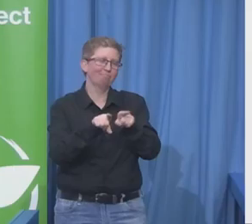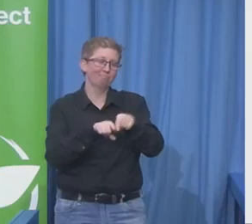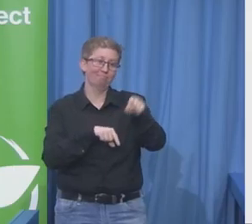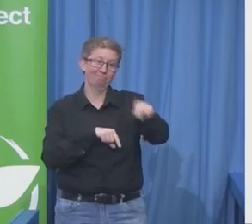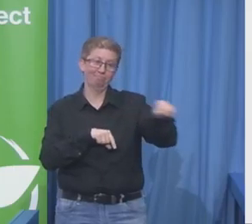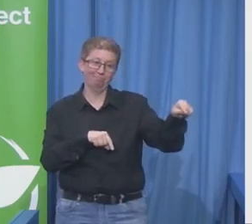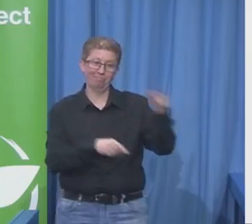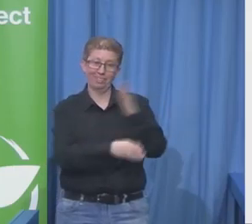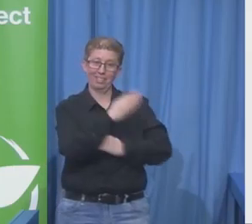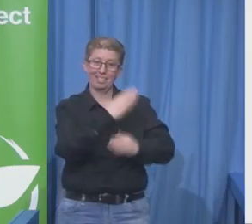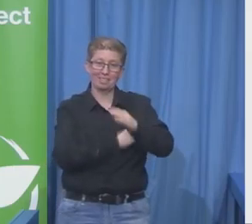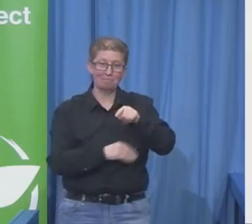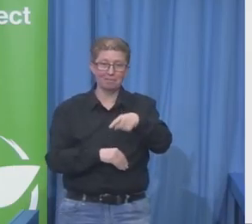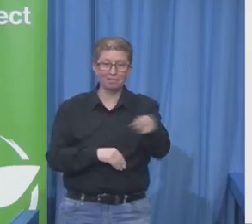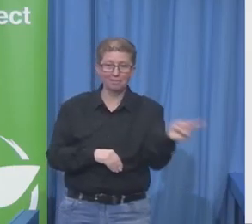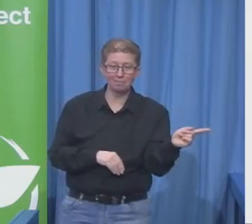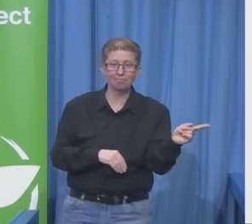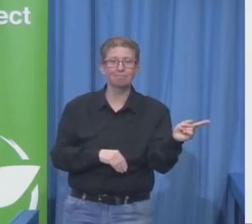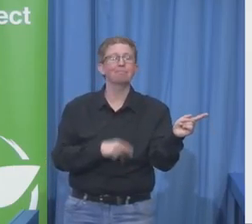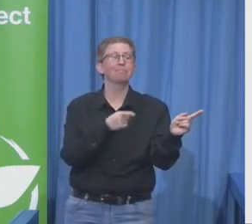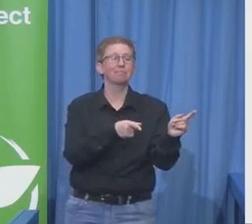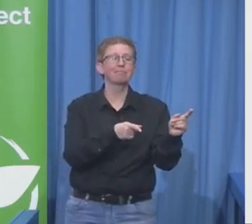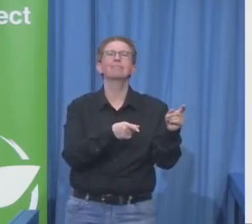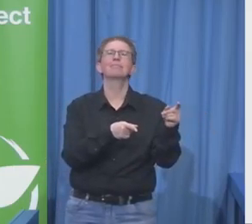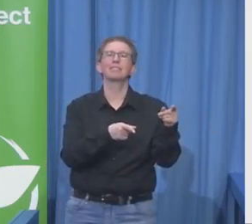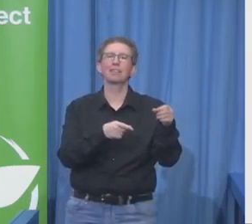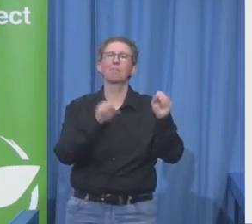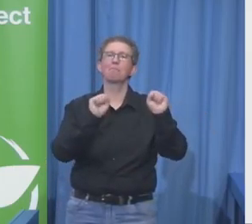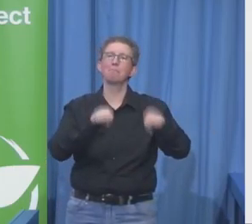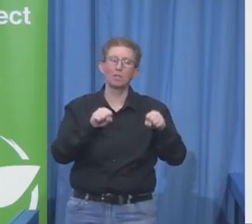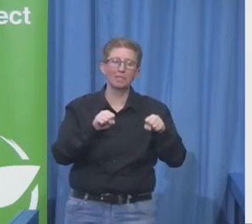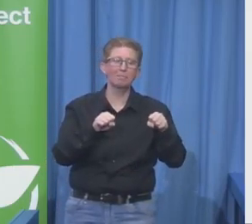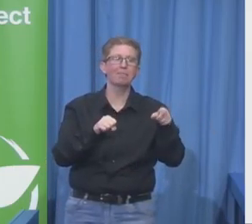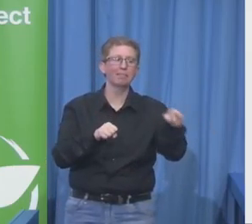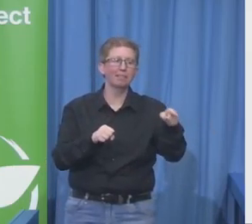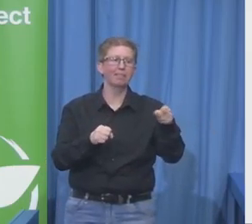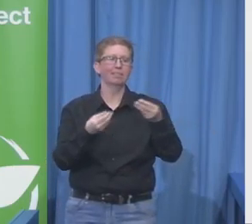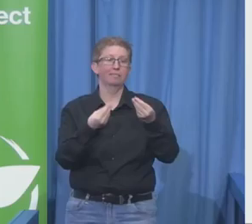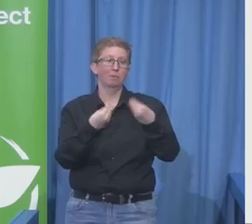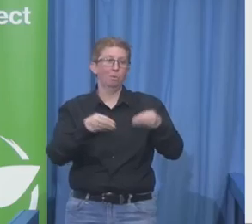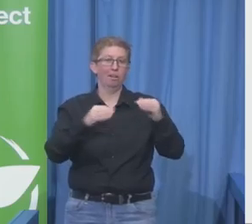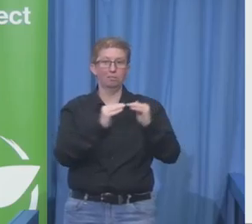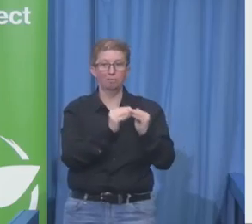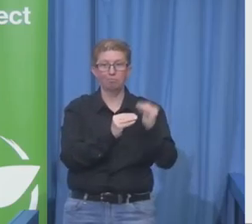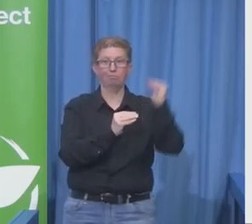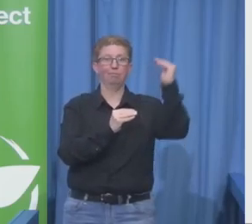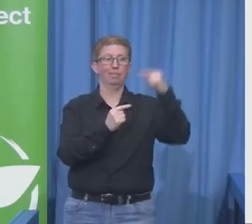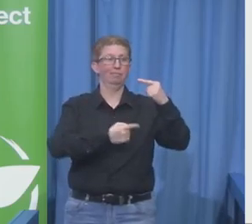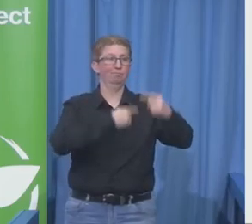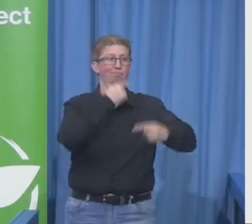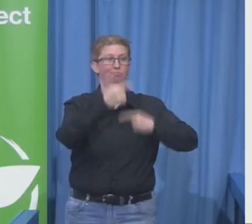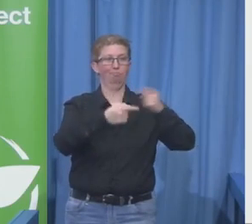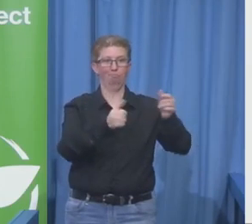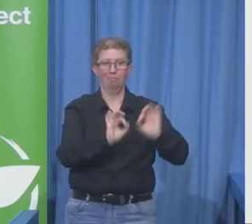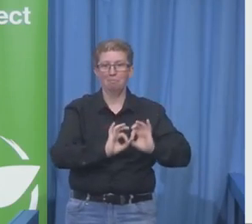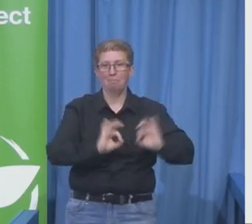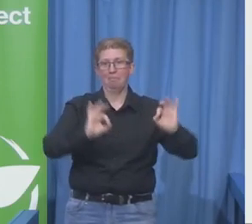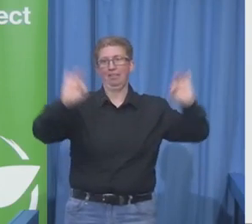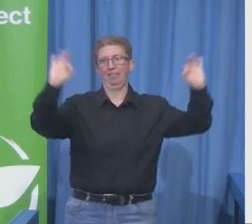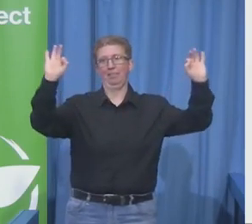Internal voluntary resources have been utilized for the implementation of the program, such as recruiters from the HR department